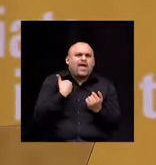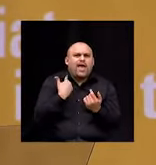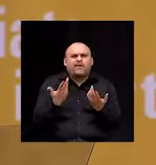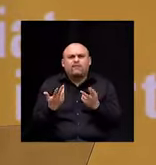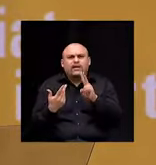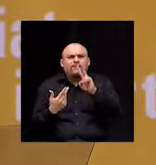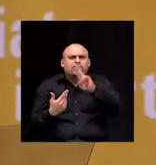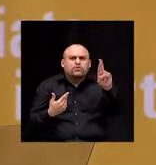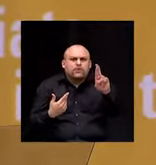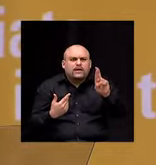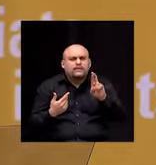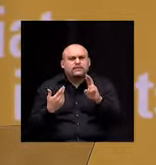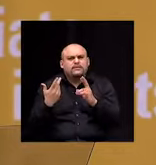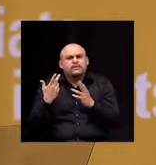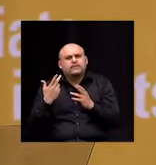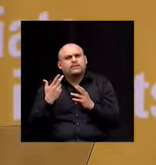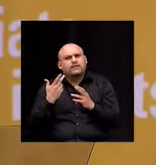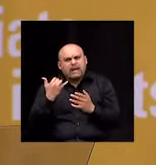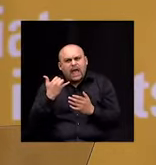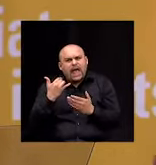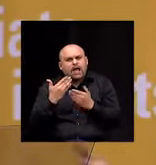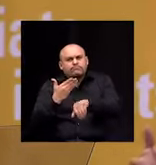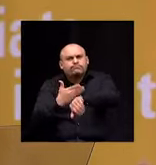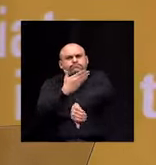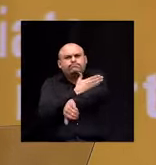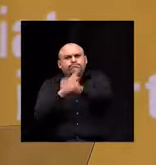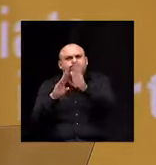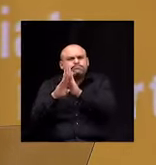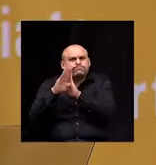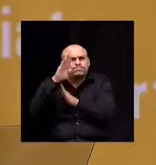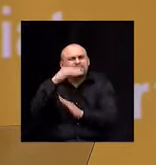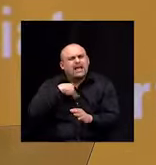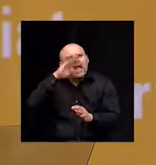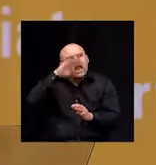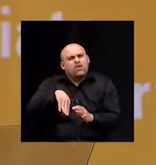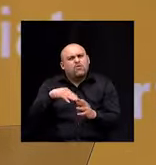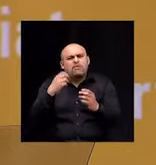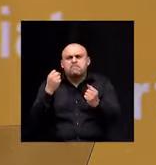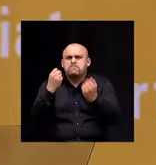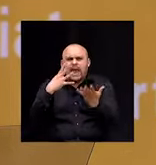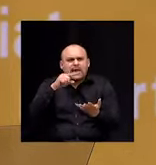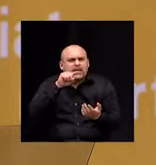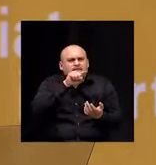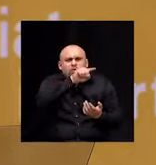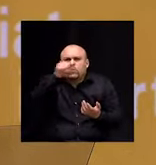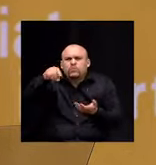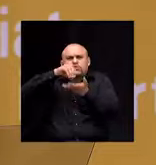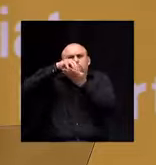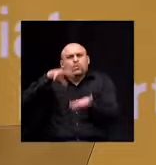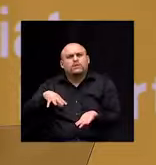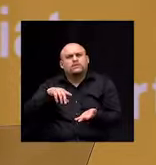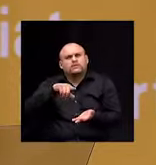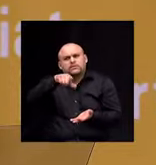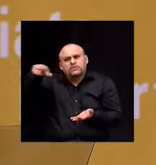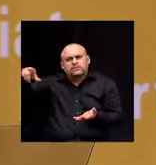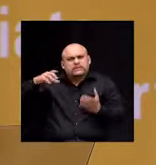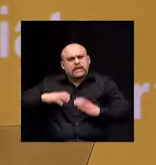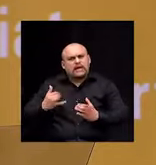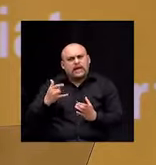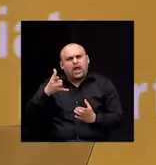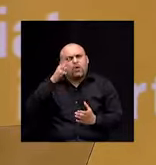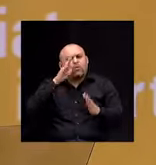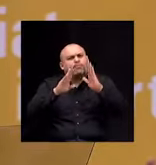virtual reality that's come a long way. And I know there's many of you out there. You're going to develop a new